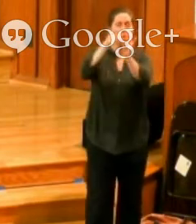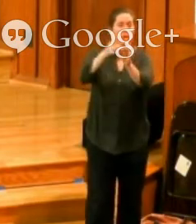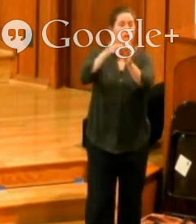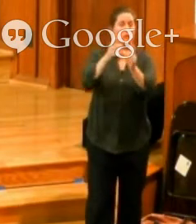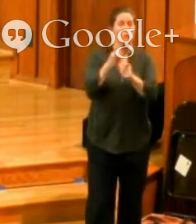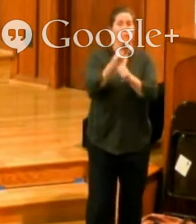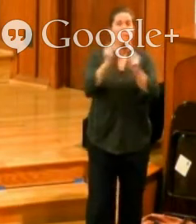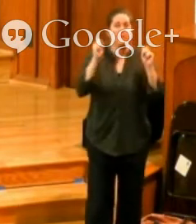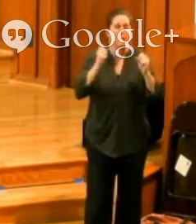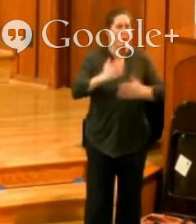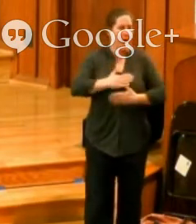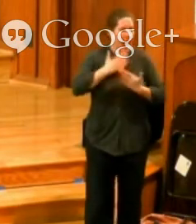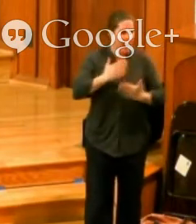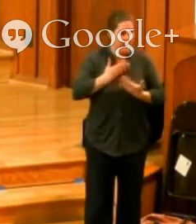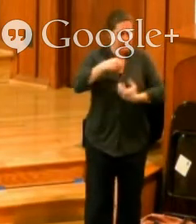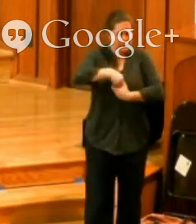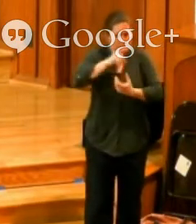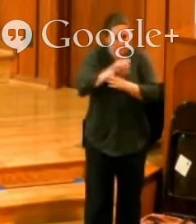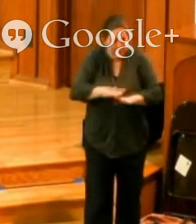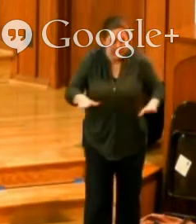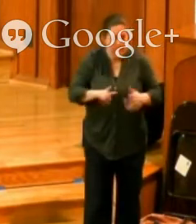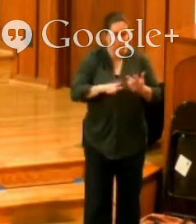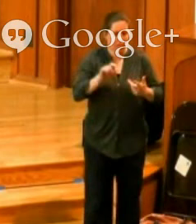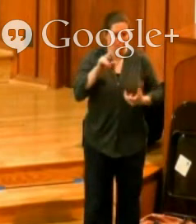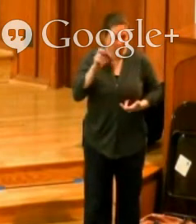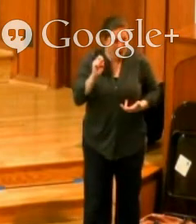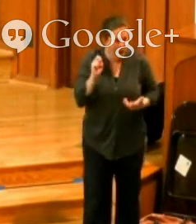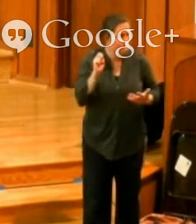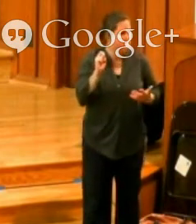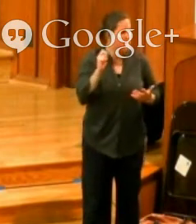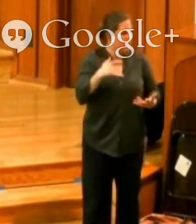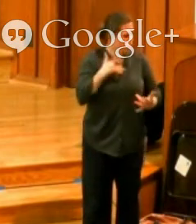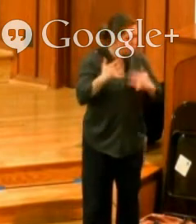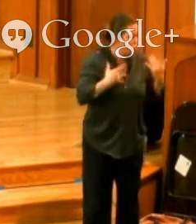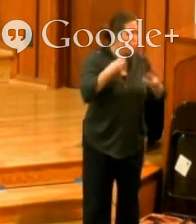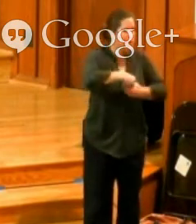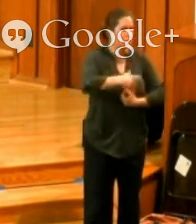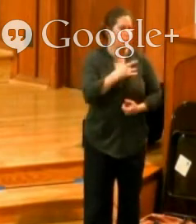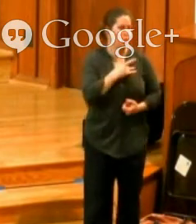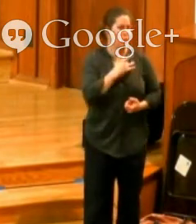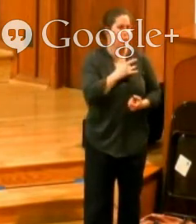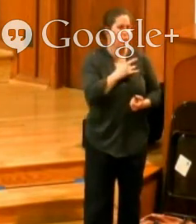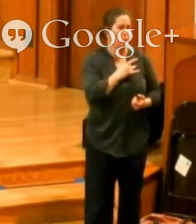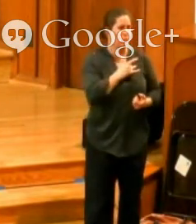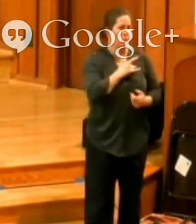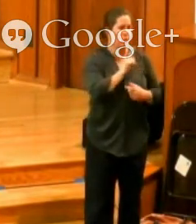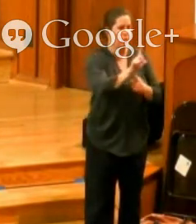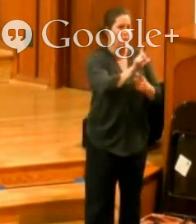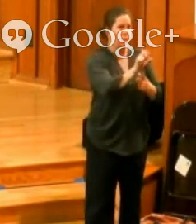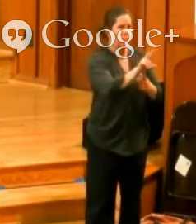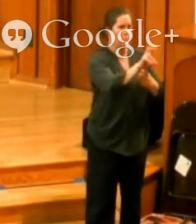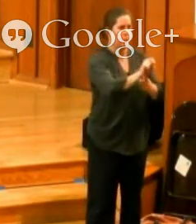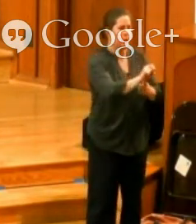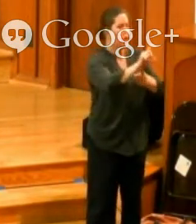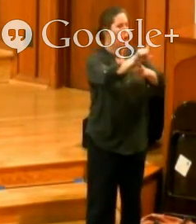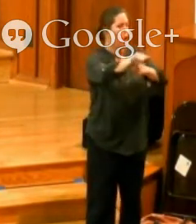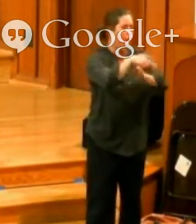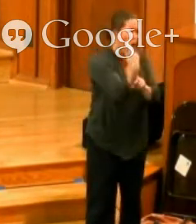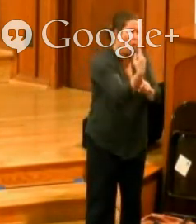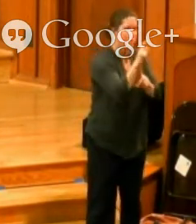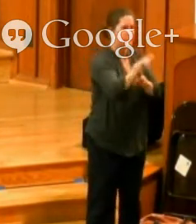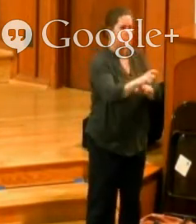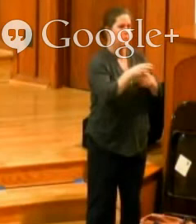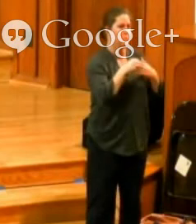law gives you peace. God's law gives you love. God's law gives you joy in your heart. And love always needs to be led by